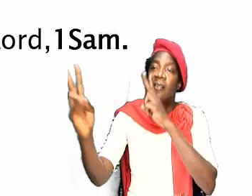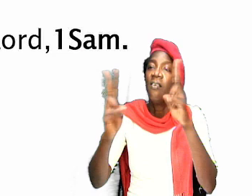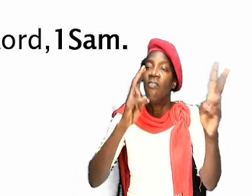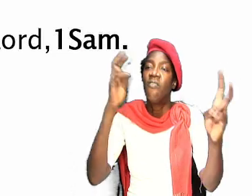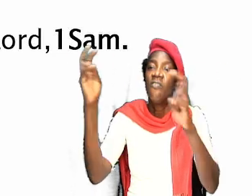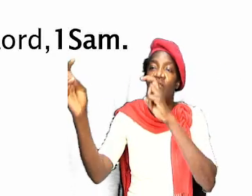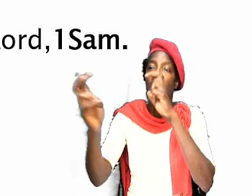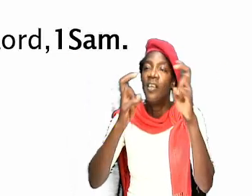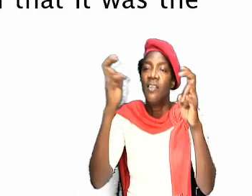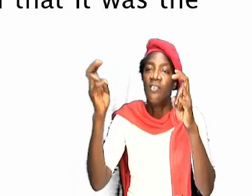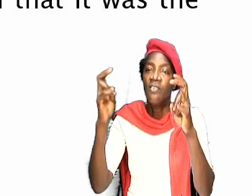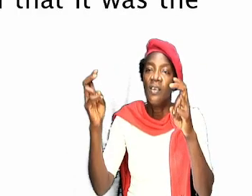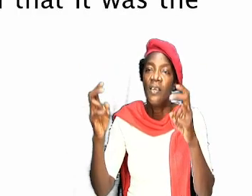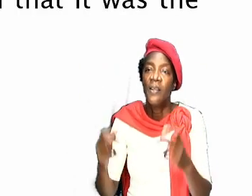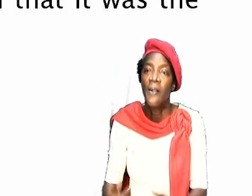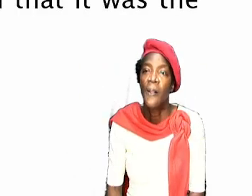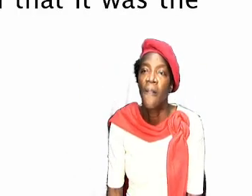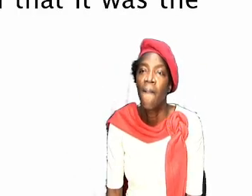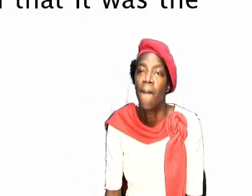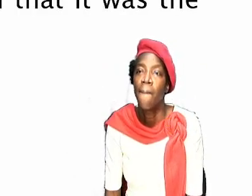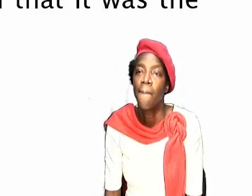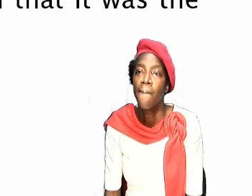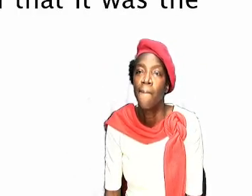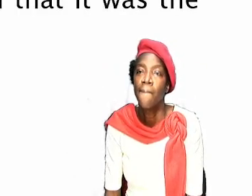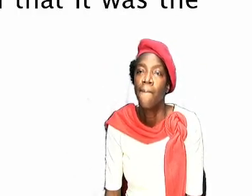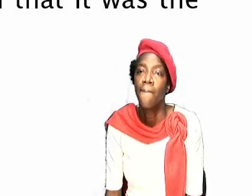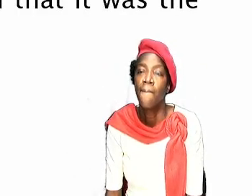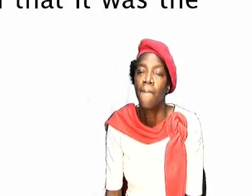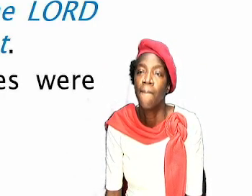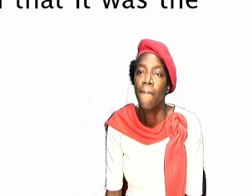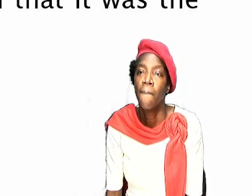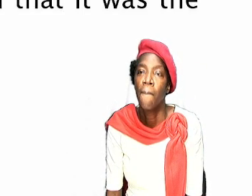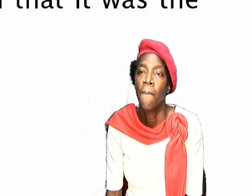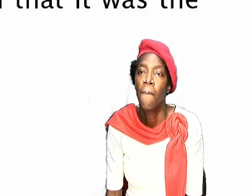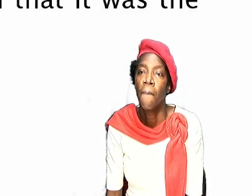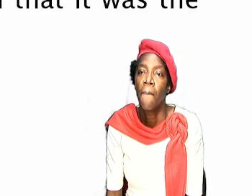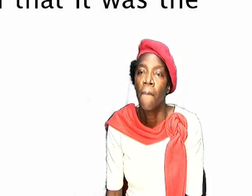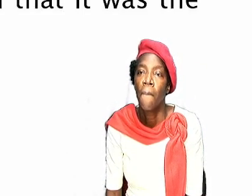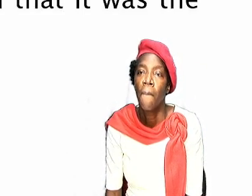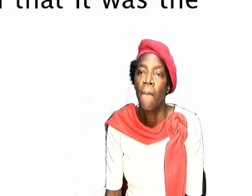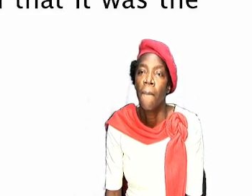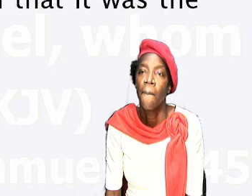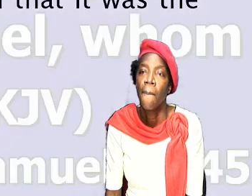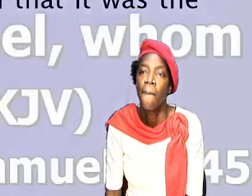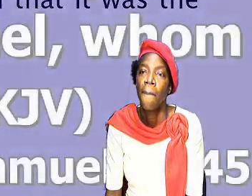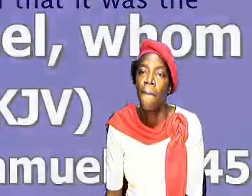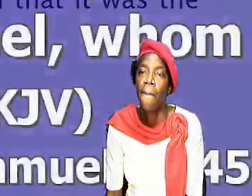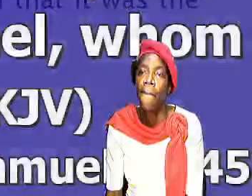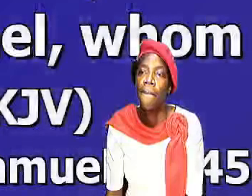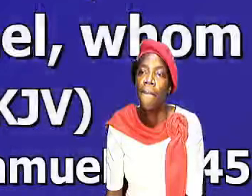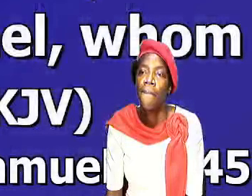So 1 Samuel chapter 17, 45 and